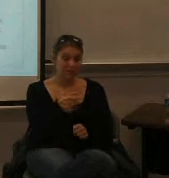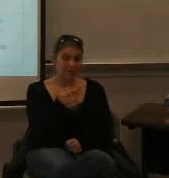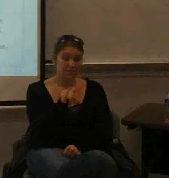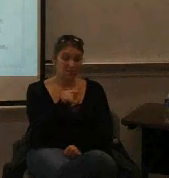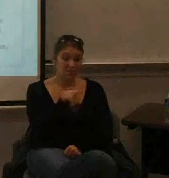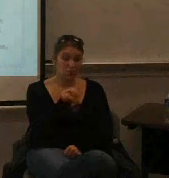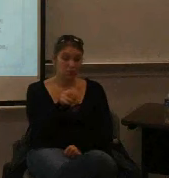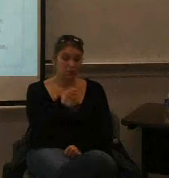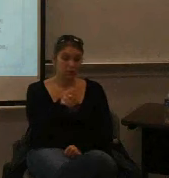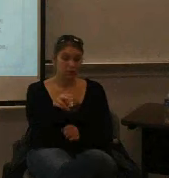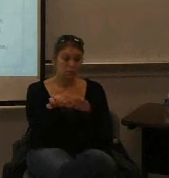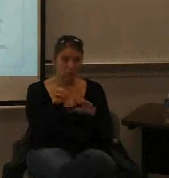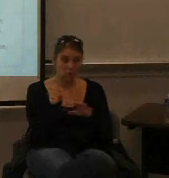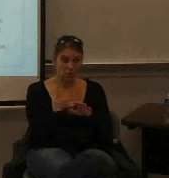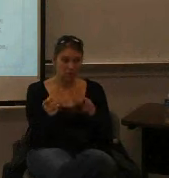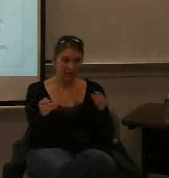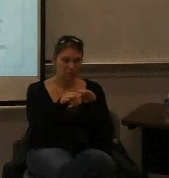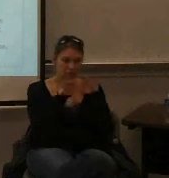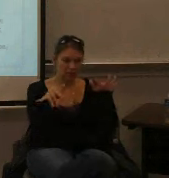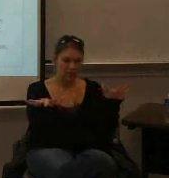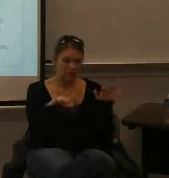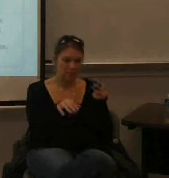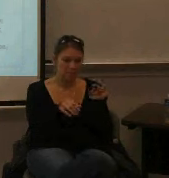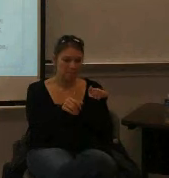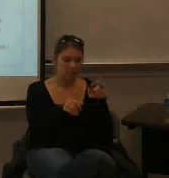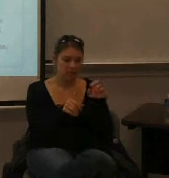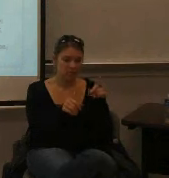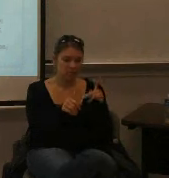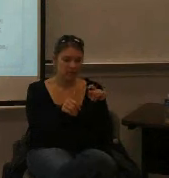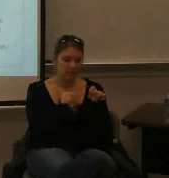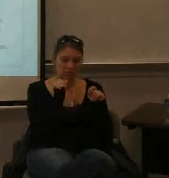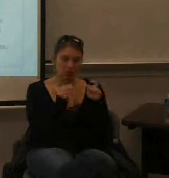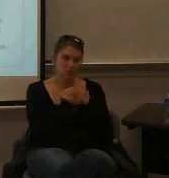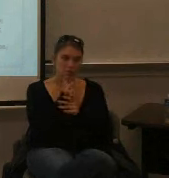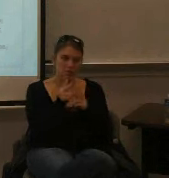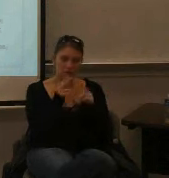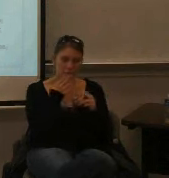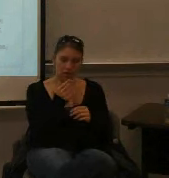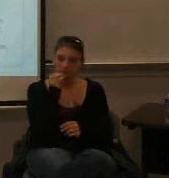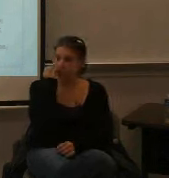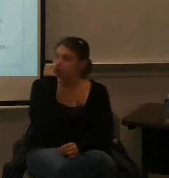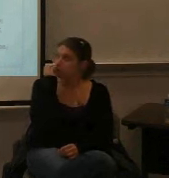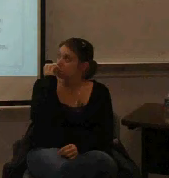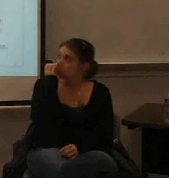do okay, they shade out the macrophytes, and they don't grow so well.